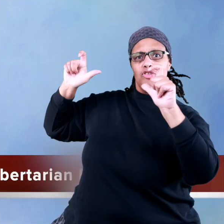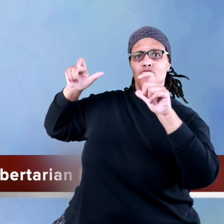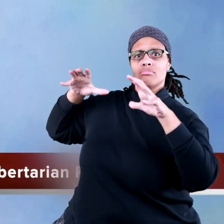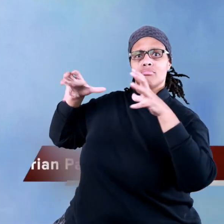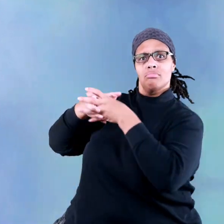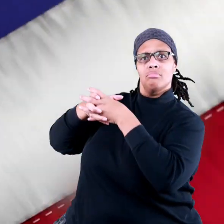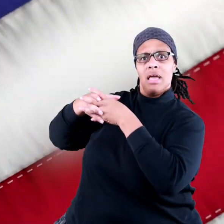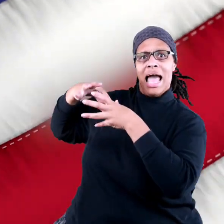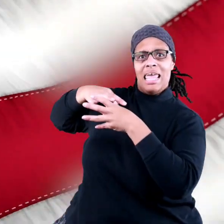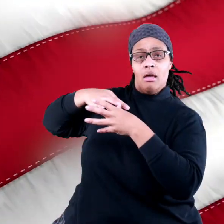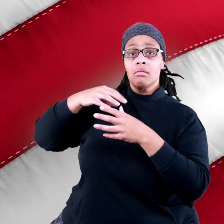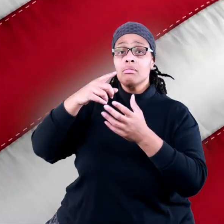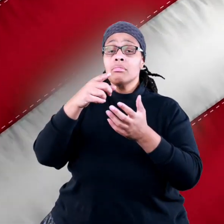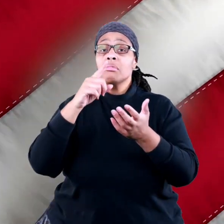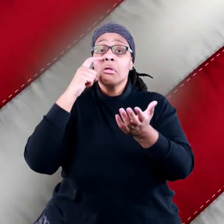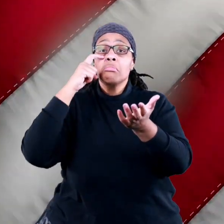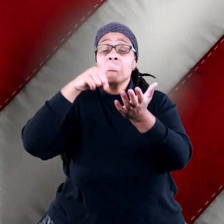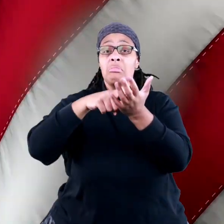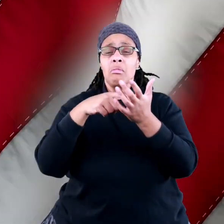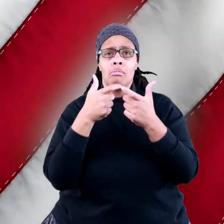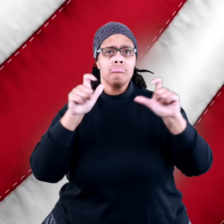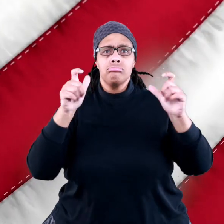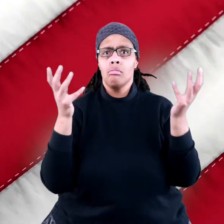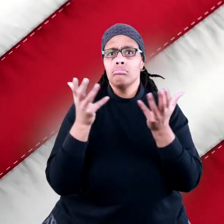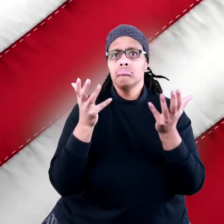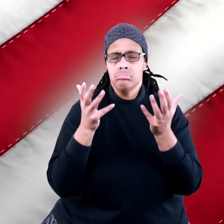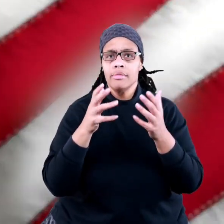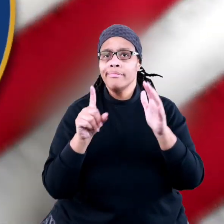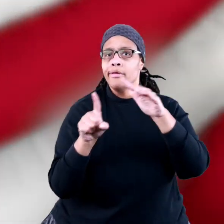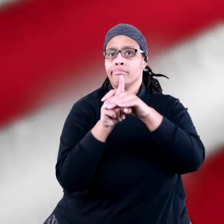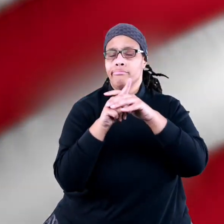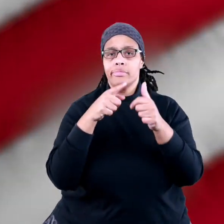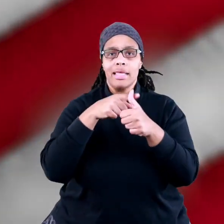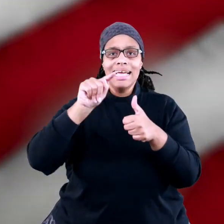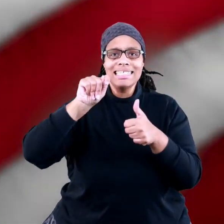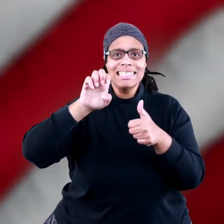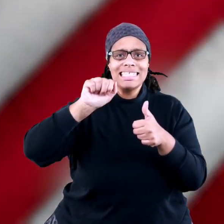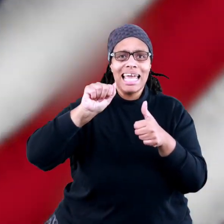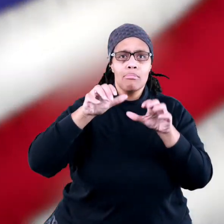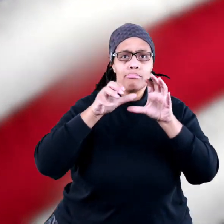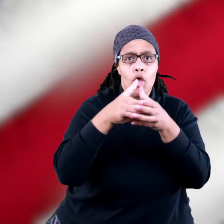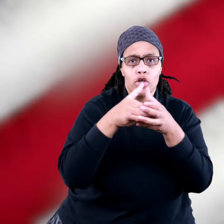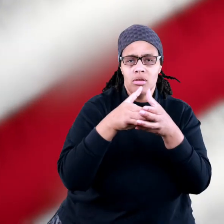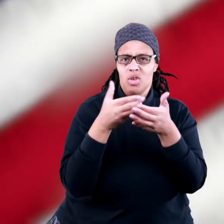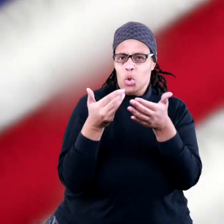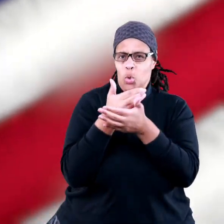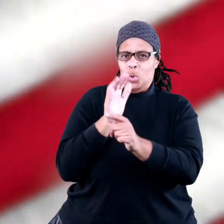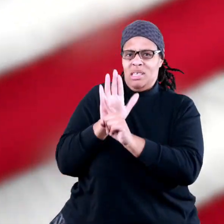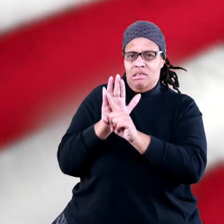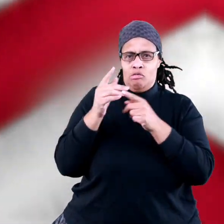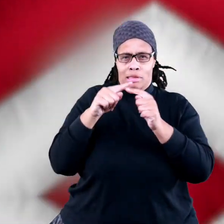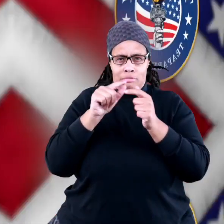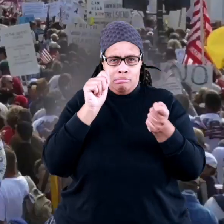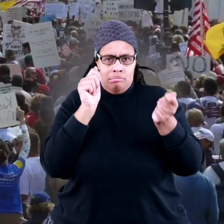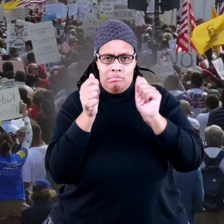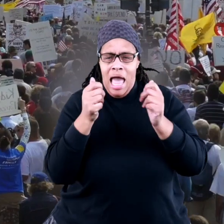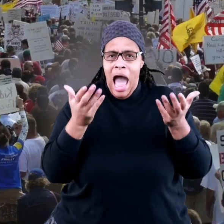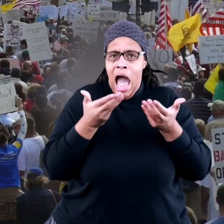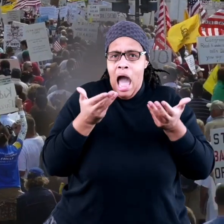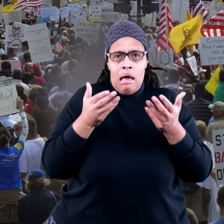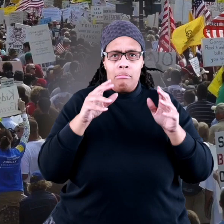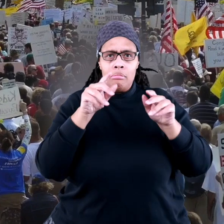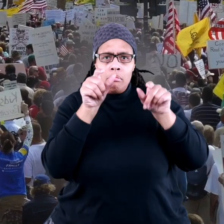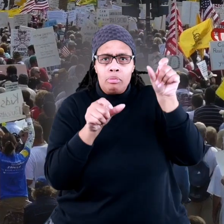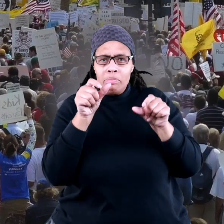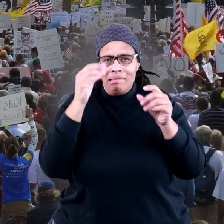party candidate. Some of the most noted third parties in history have been the Tea Party, a newer party trying to change the way people